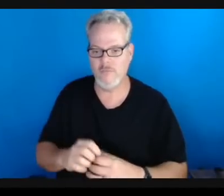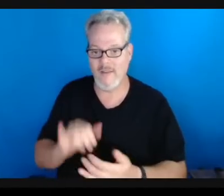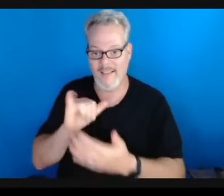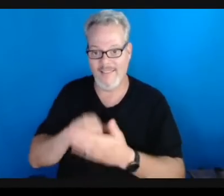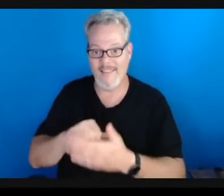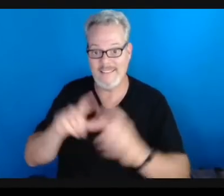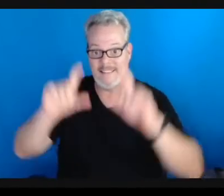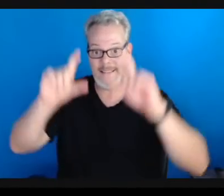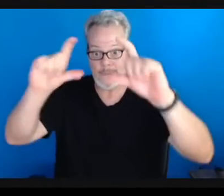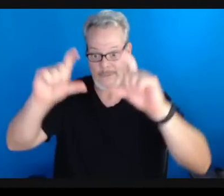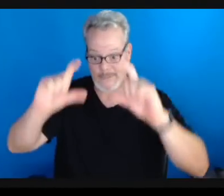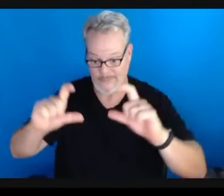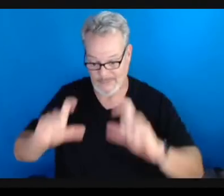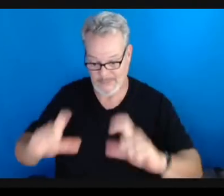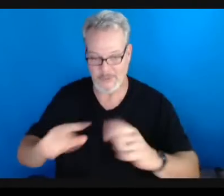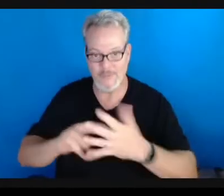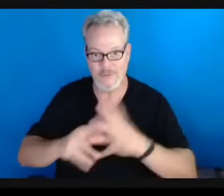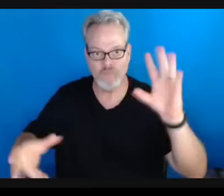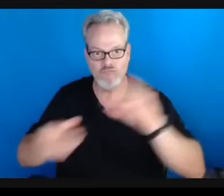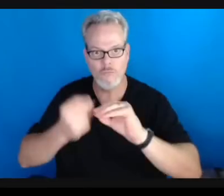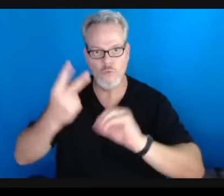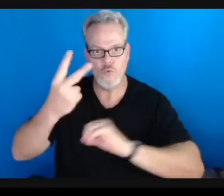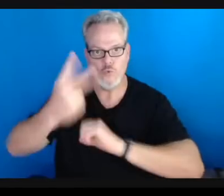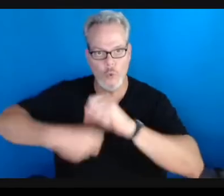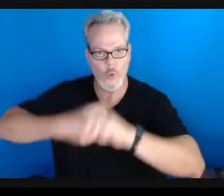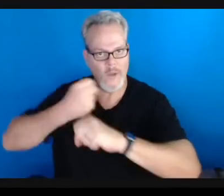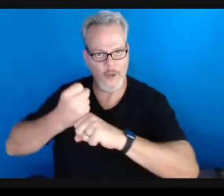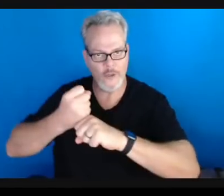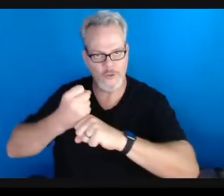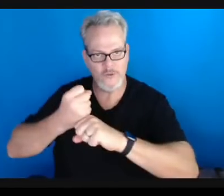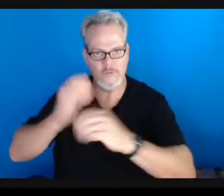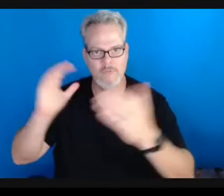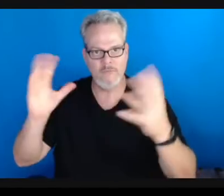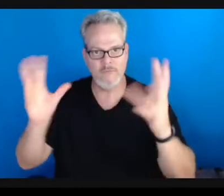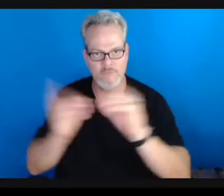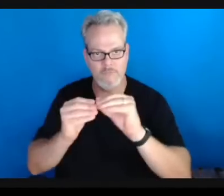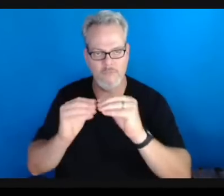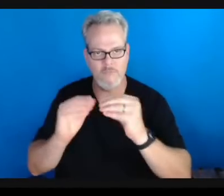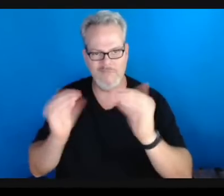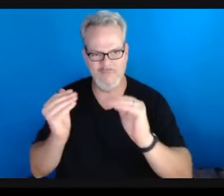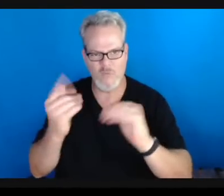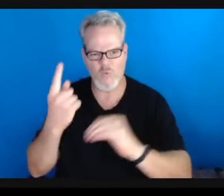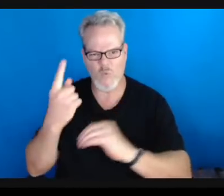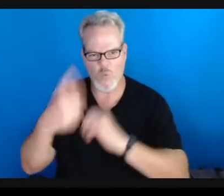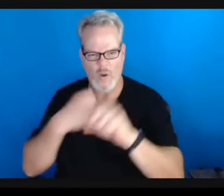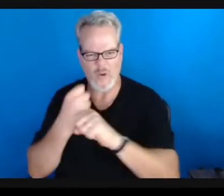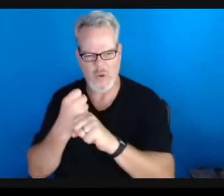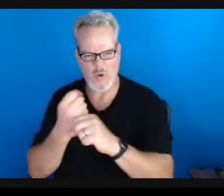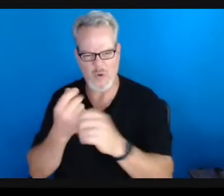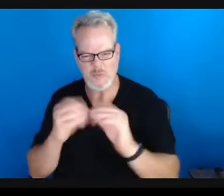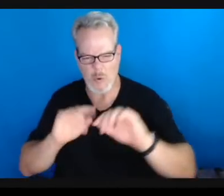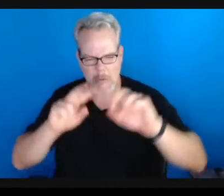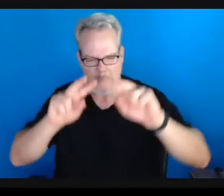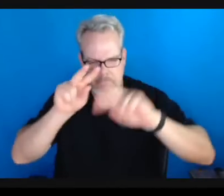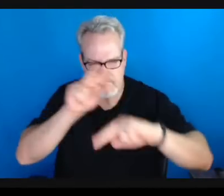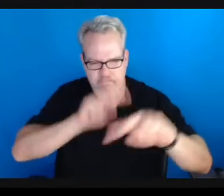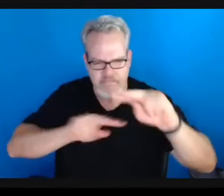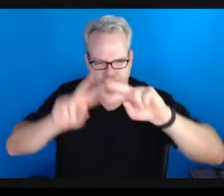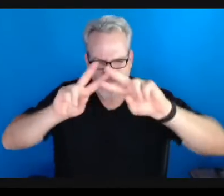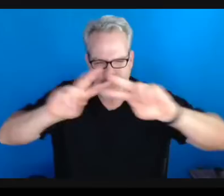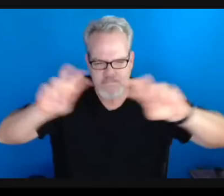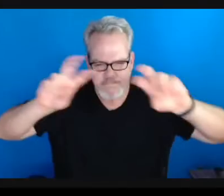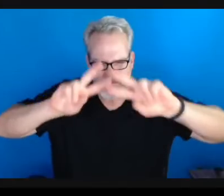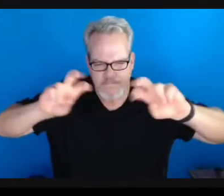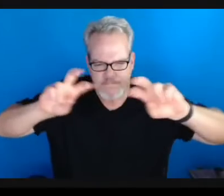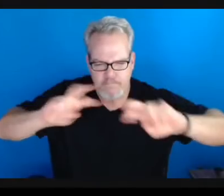have not seen this, is now 2 years instead of just 1 year. So it's kind of shrunk in more than you'd expect, right? Where the last plot